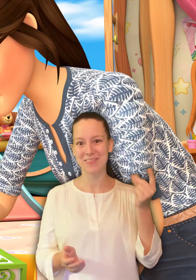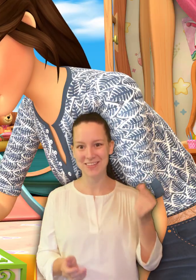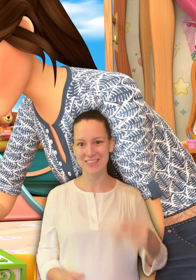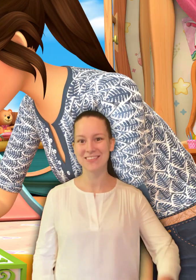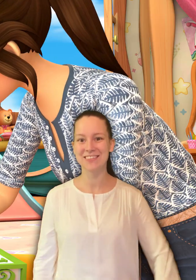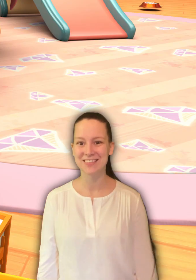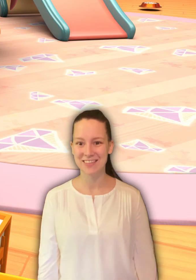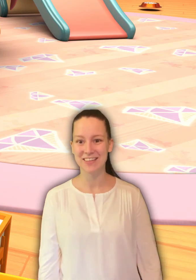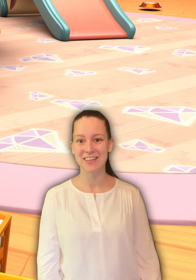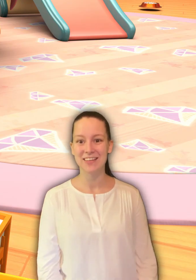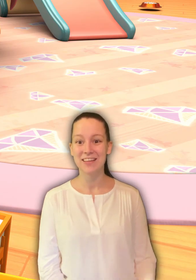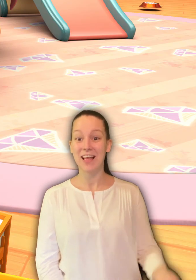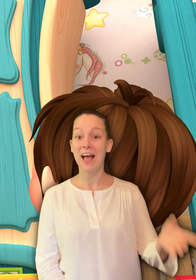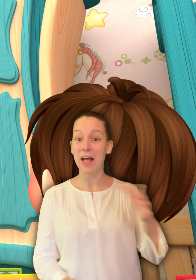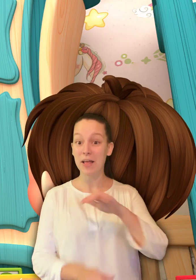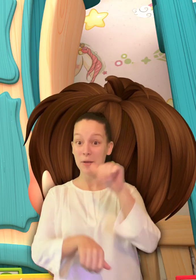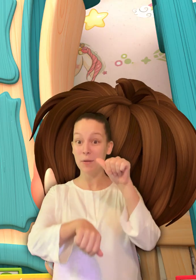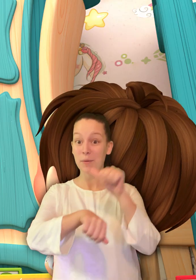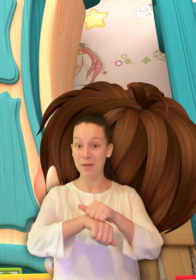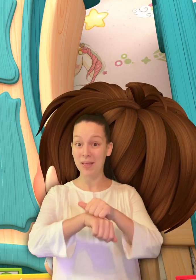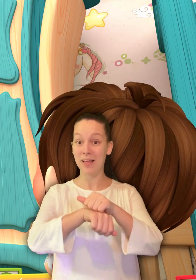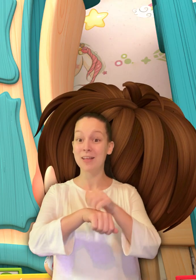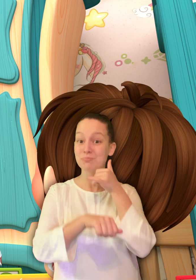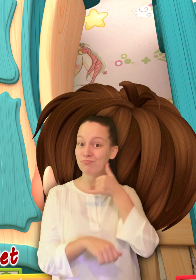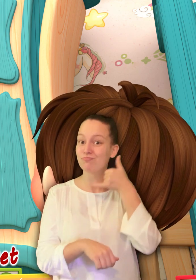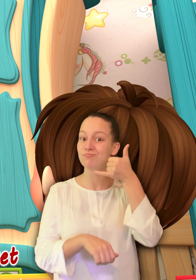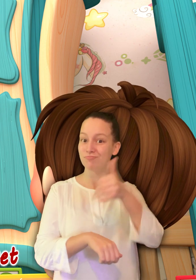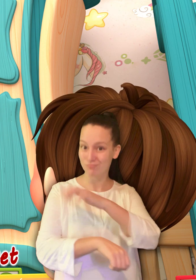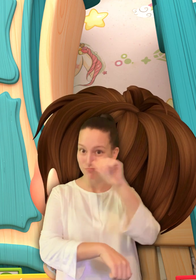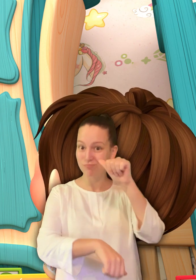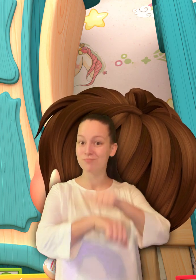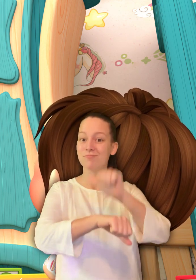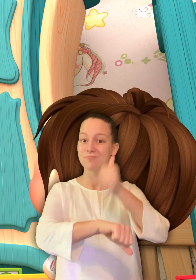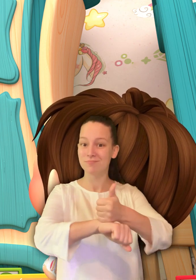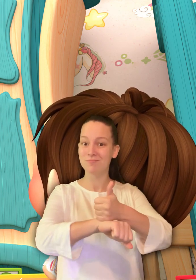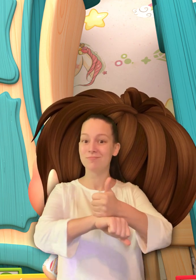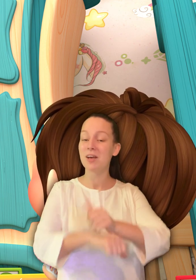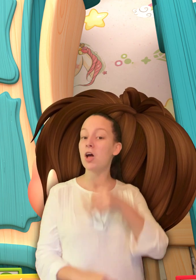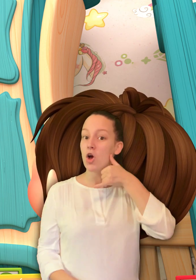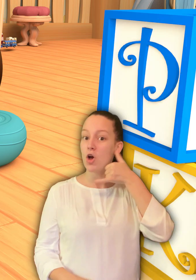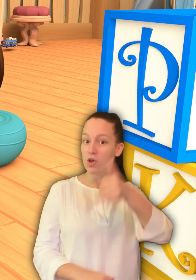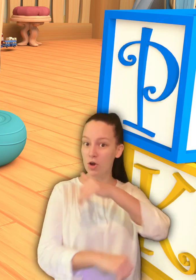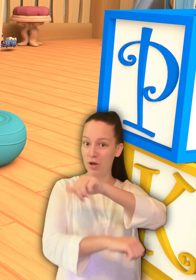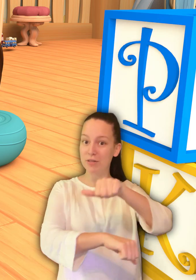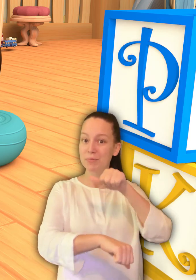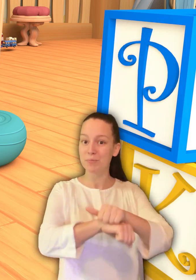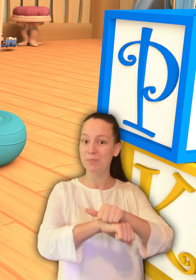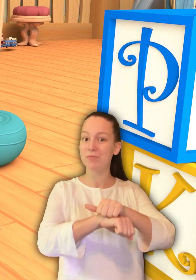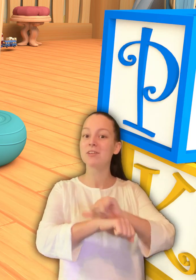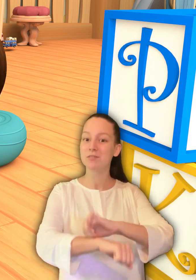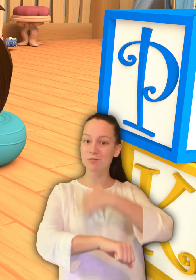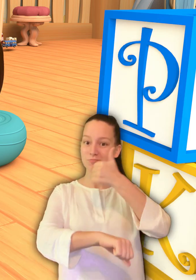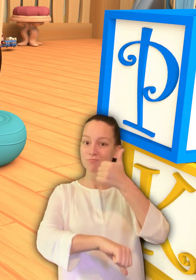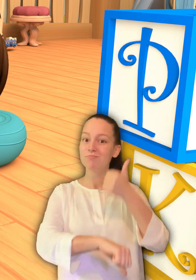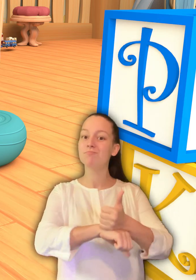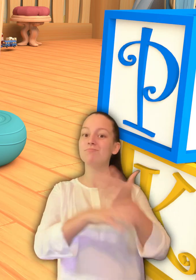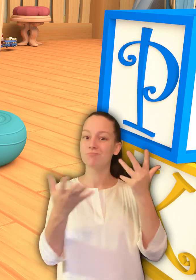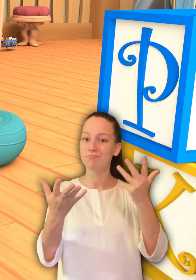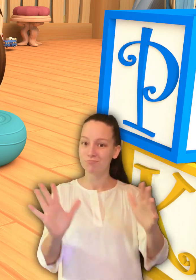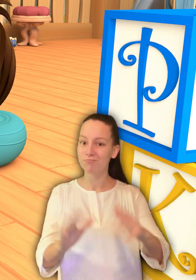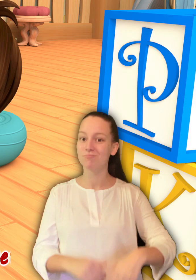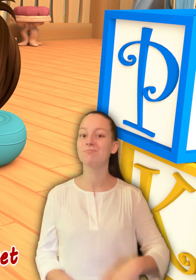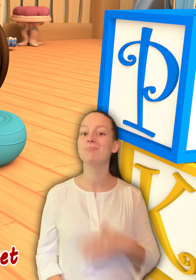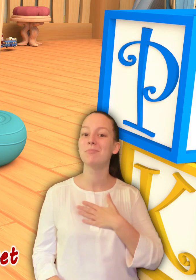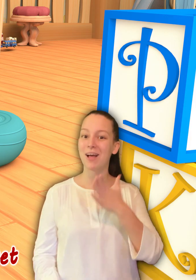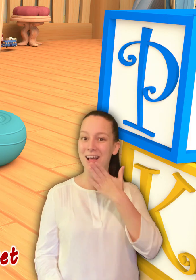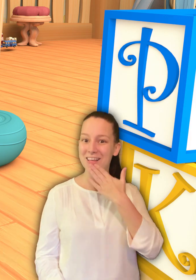my sweet puppy remained an appointment and it was said it was set it was set we made an